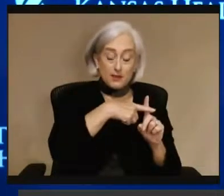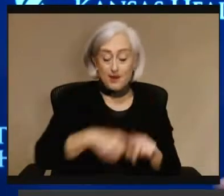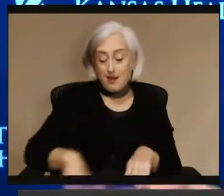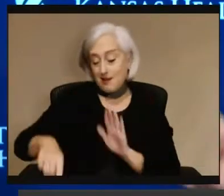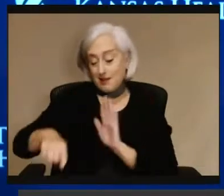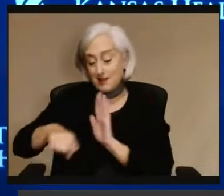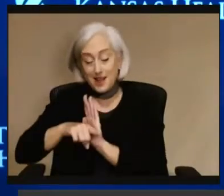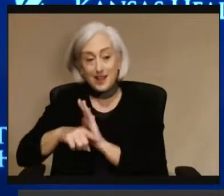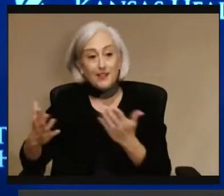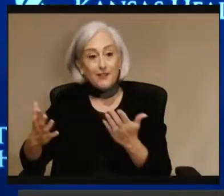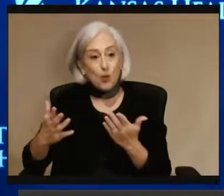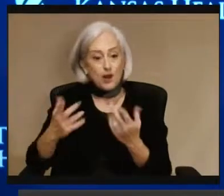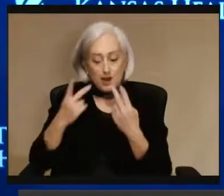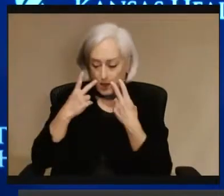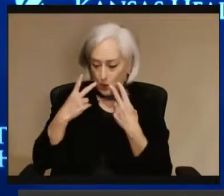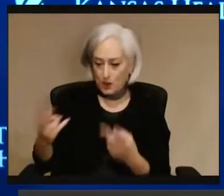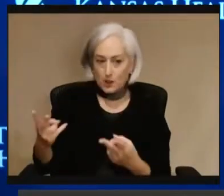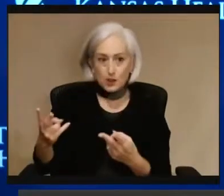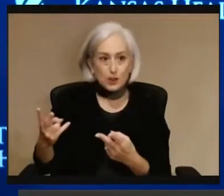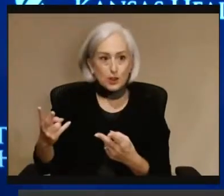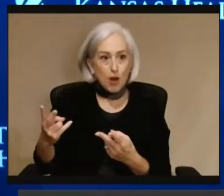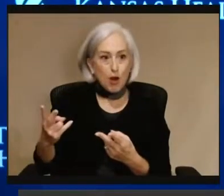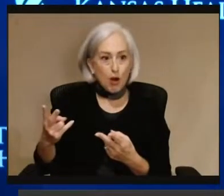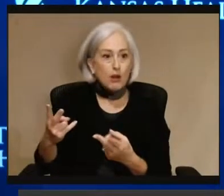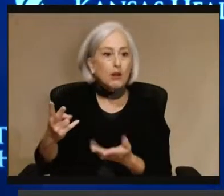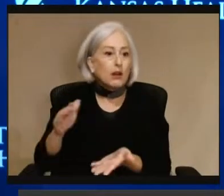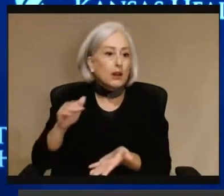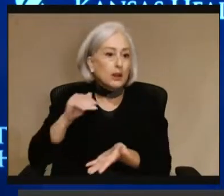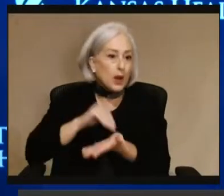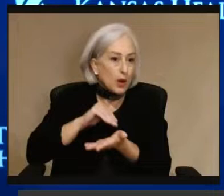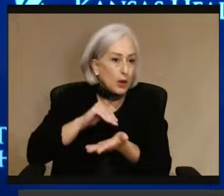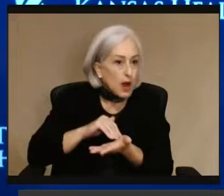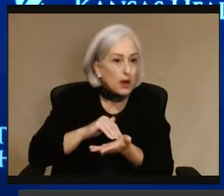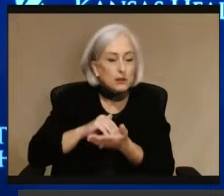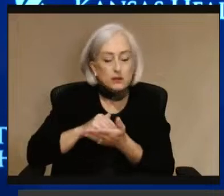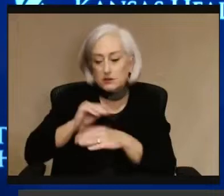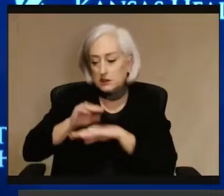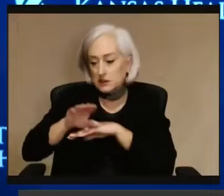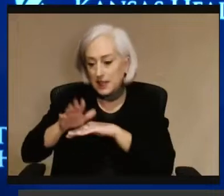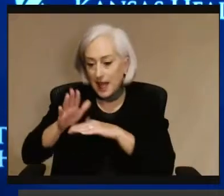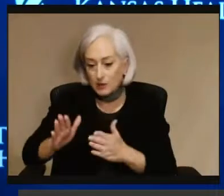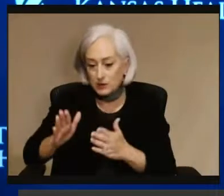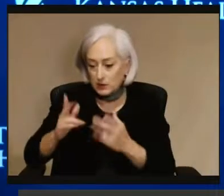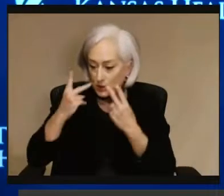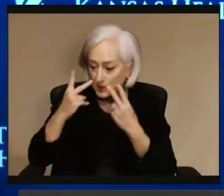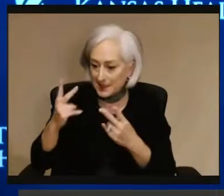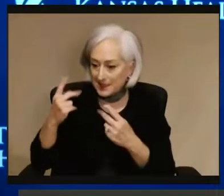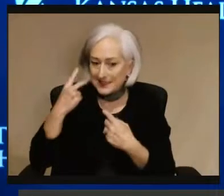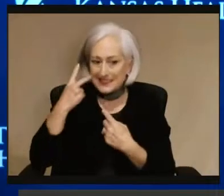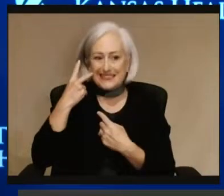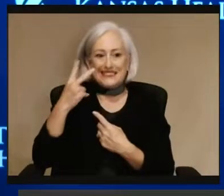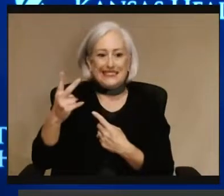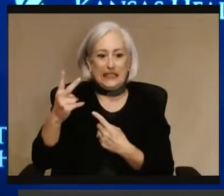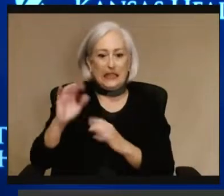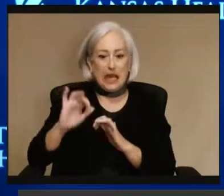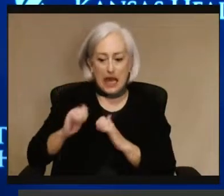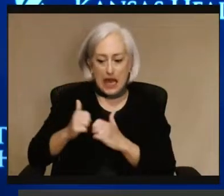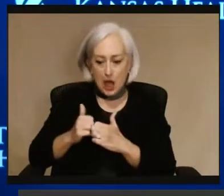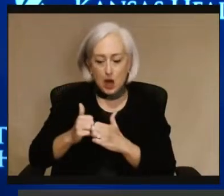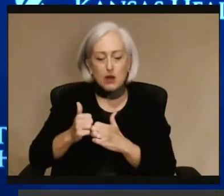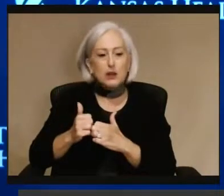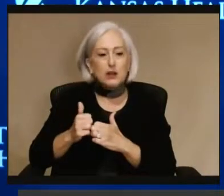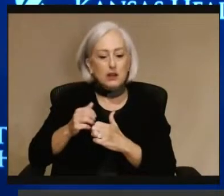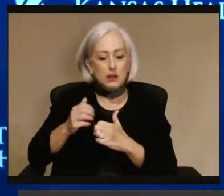that providers, and Dimitri can certainly talk about it, that we're still seeing the impact. And I think that now as we start to come out from